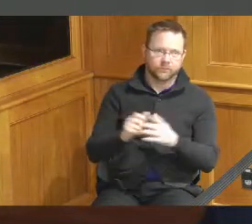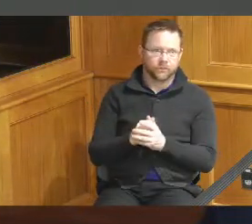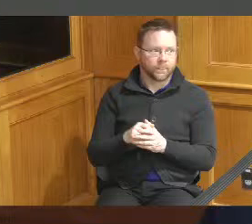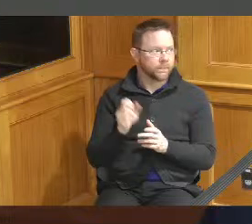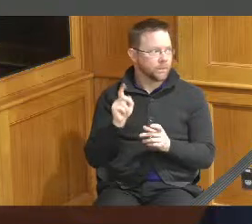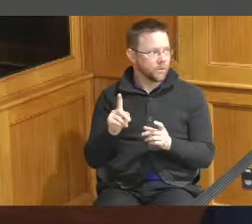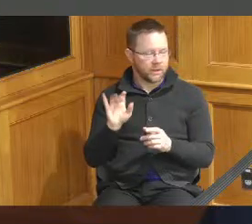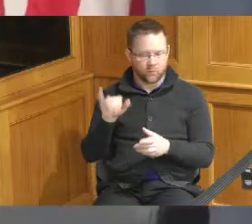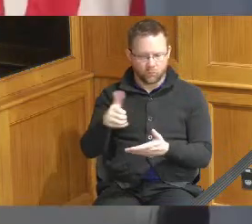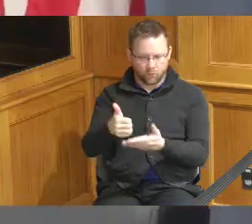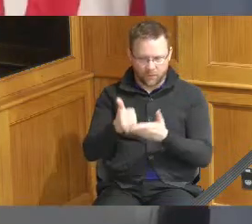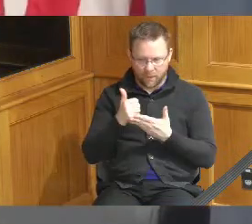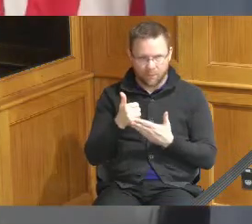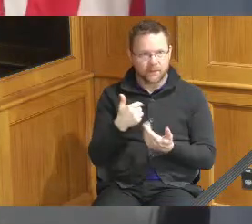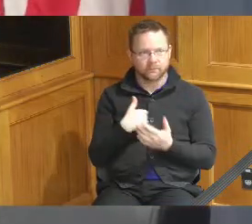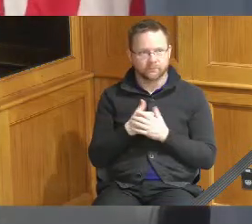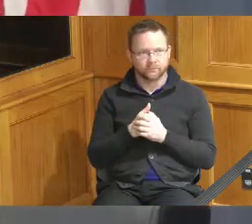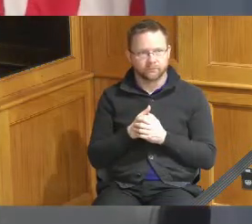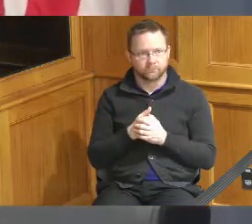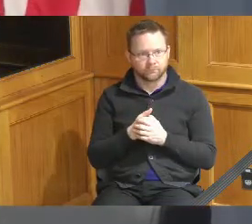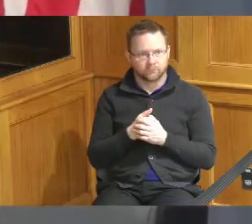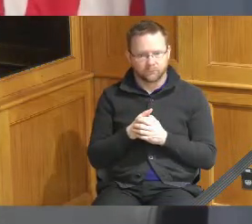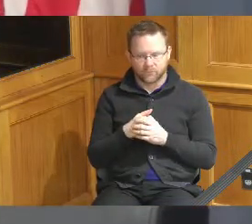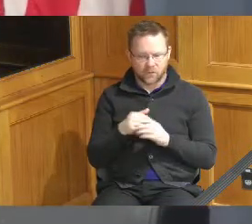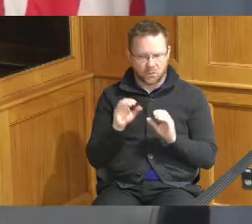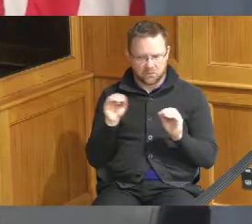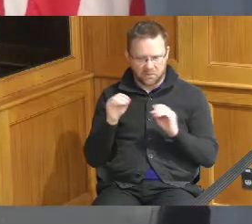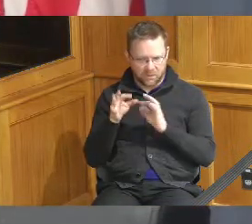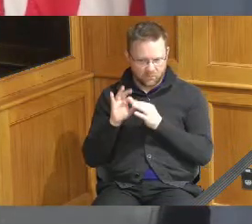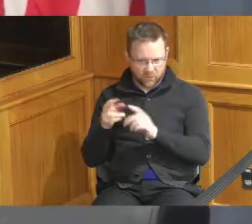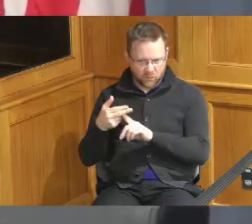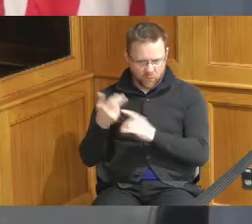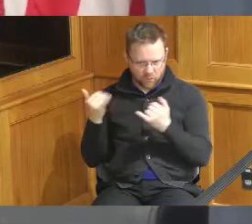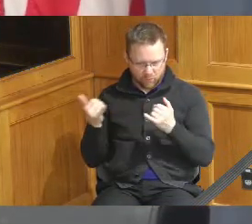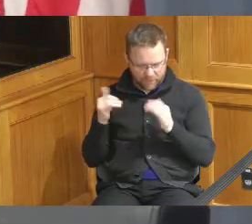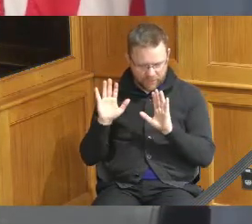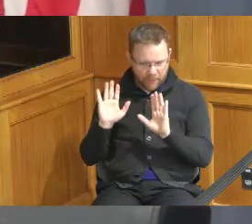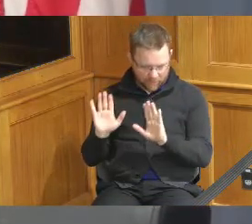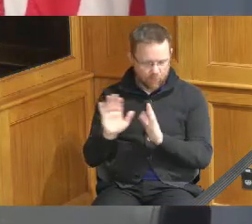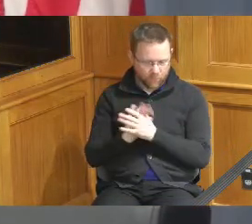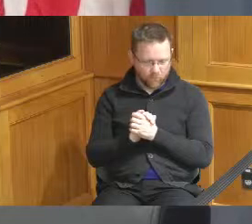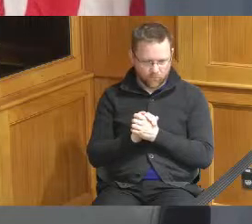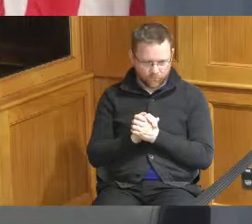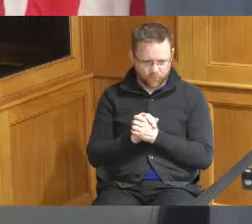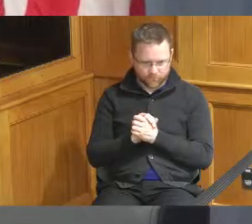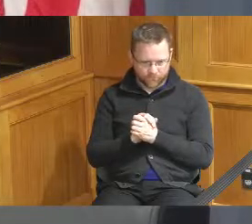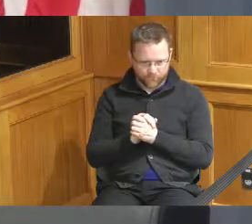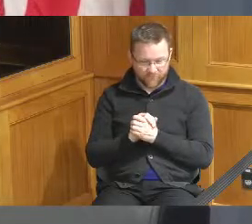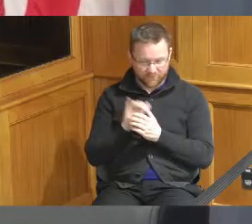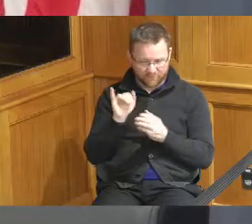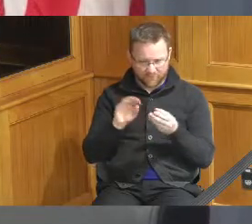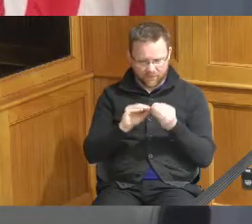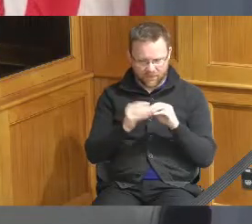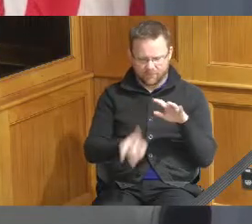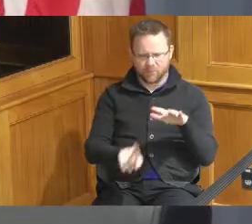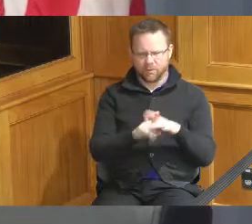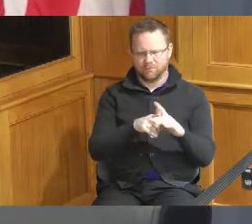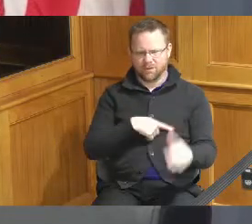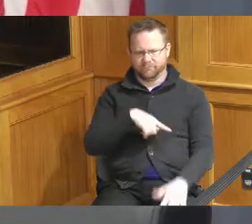Okay, well, that helped me. Nothing on the hotel this time. And that number came up,